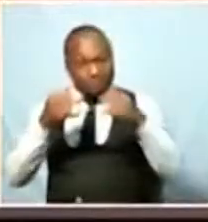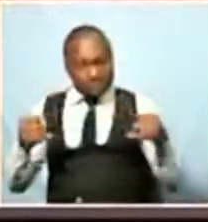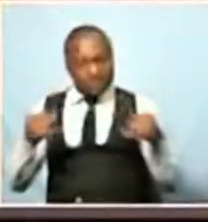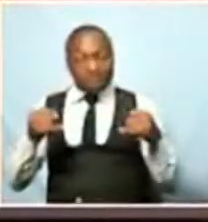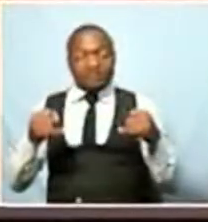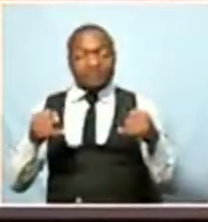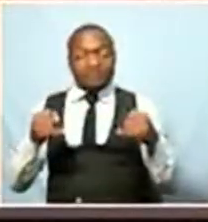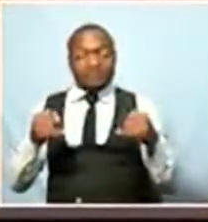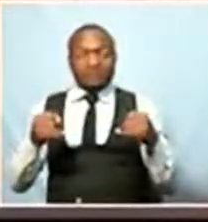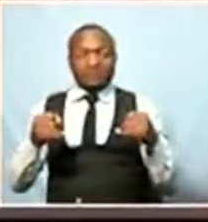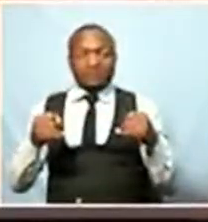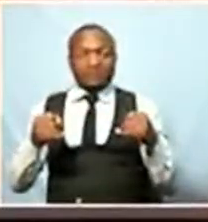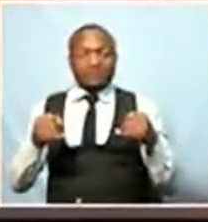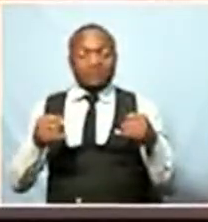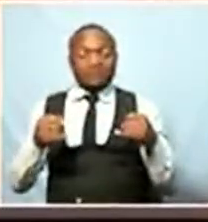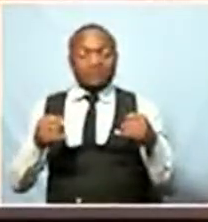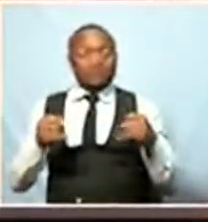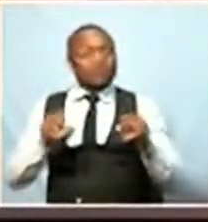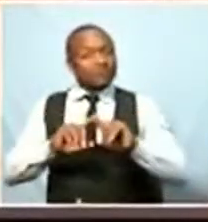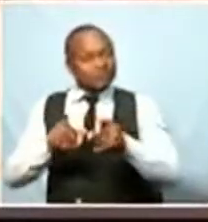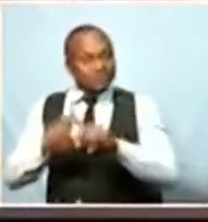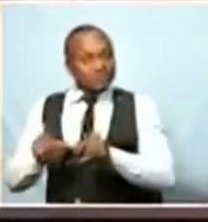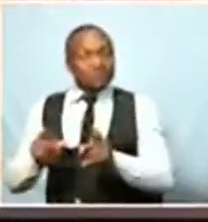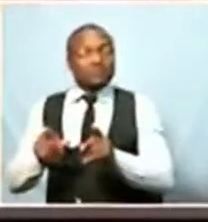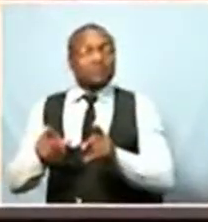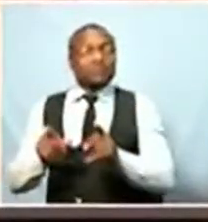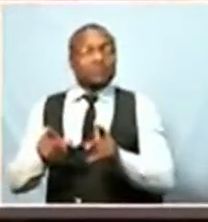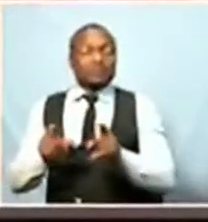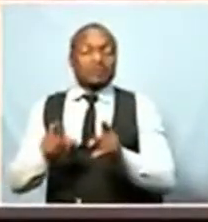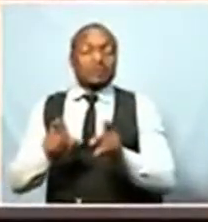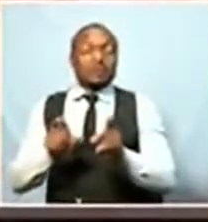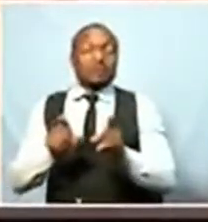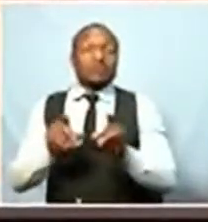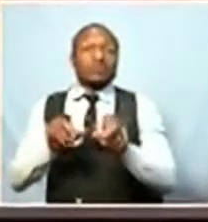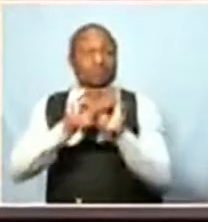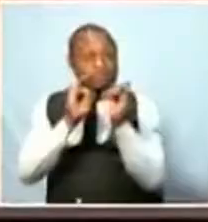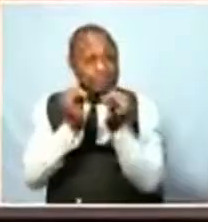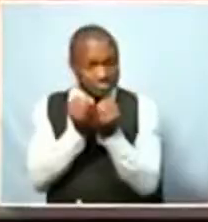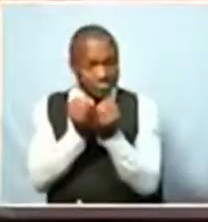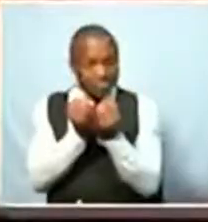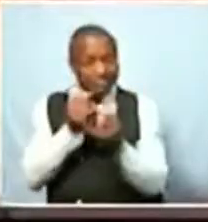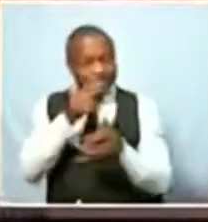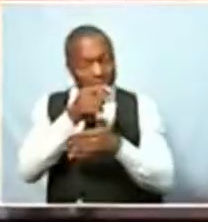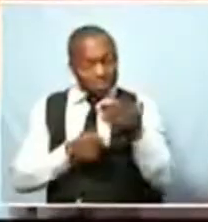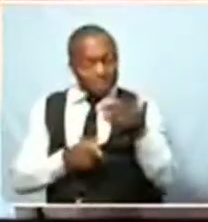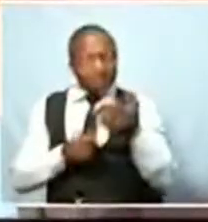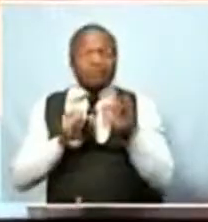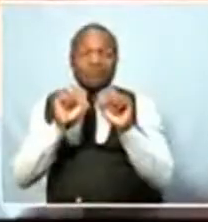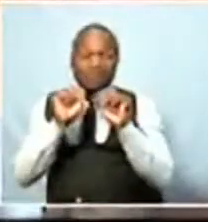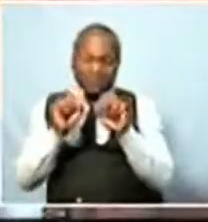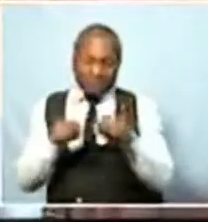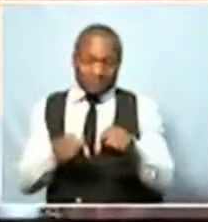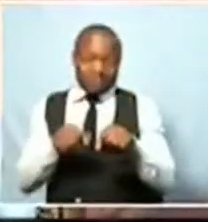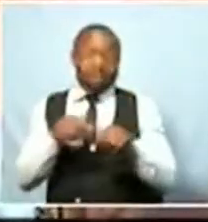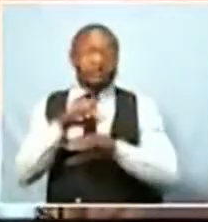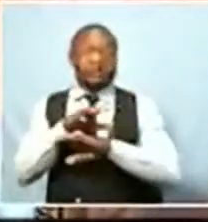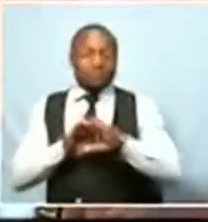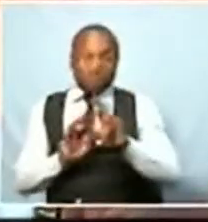auditees from government spending agencies, that is what either may call for a